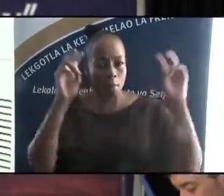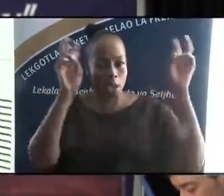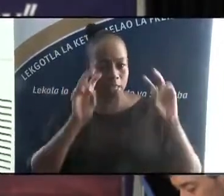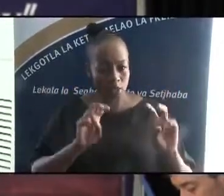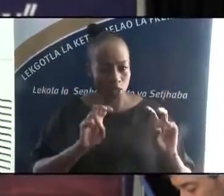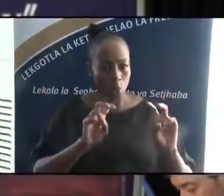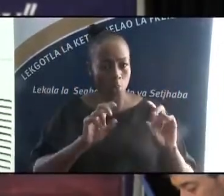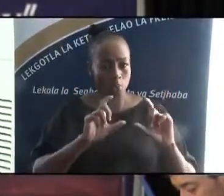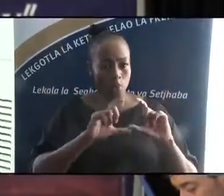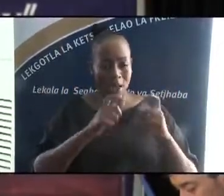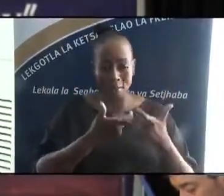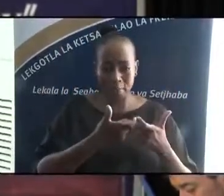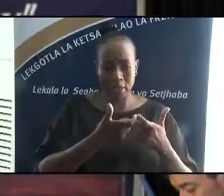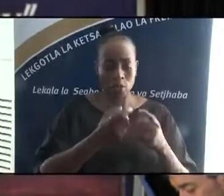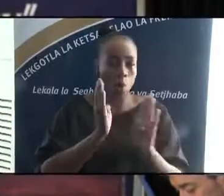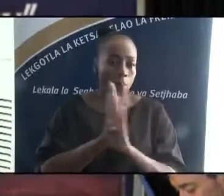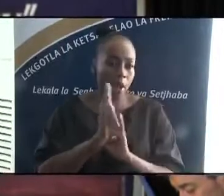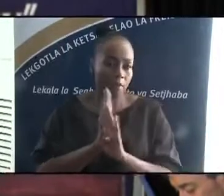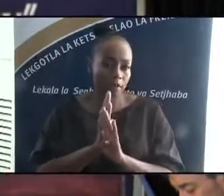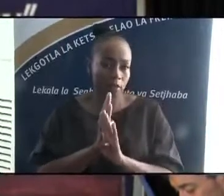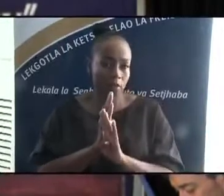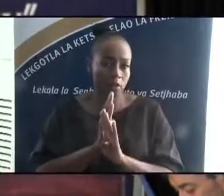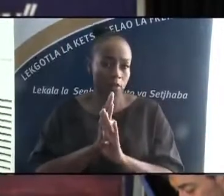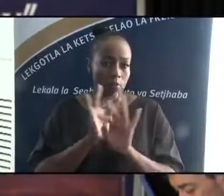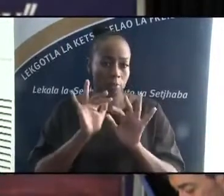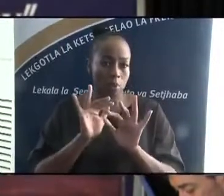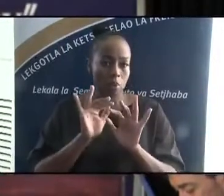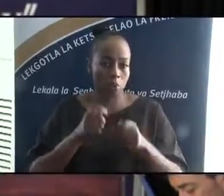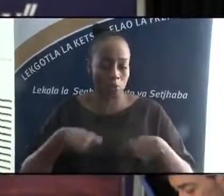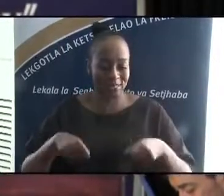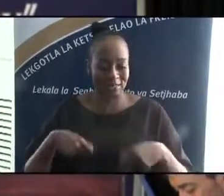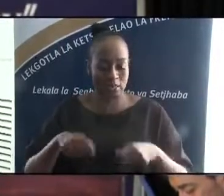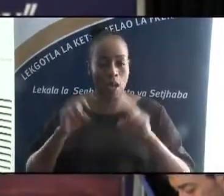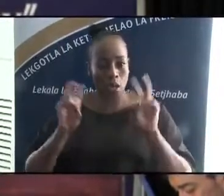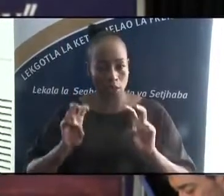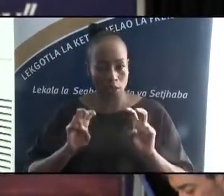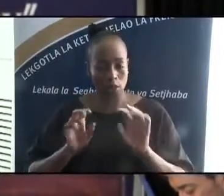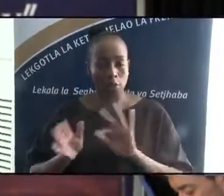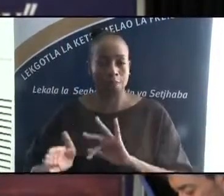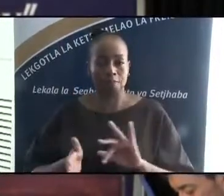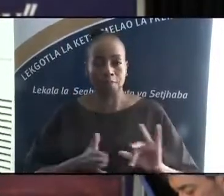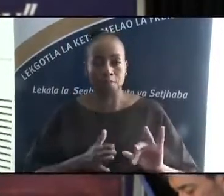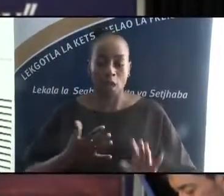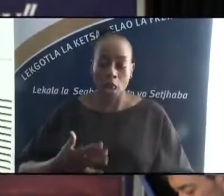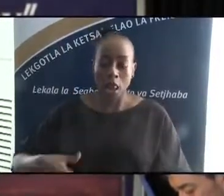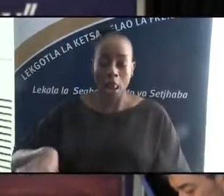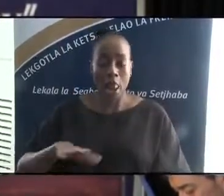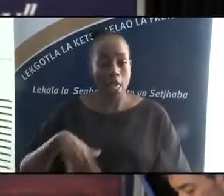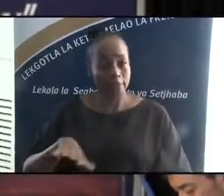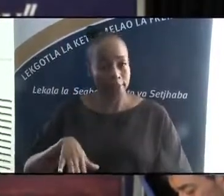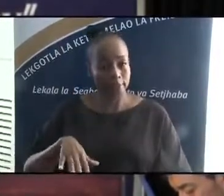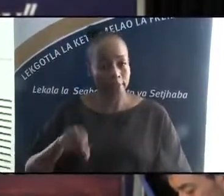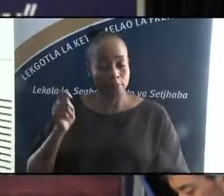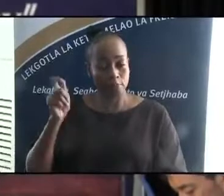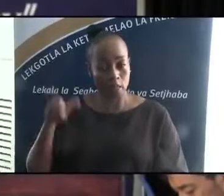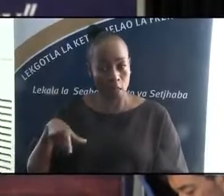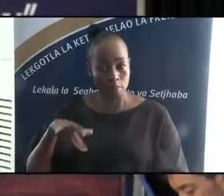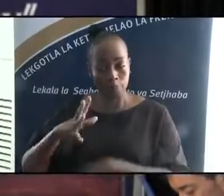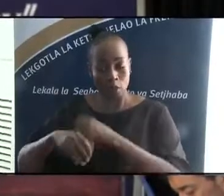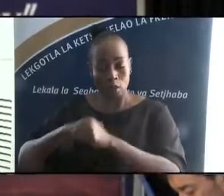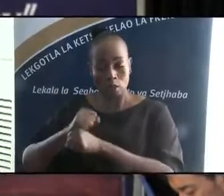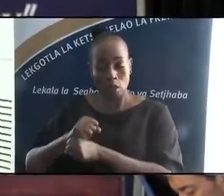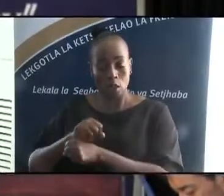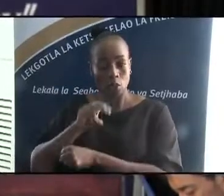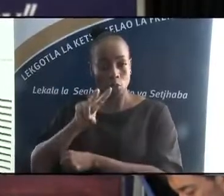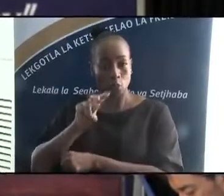or privately through energy generators. On land, Honourable Speaker, during the